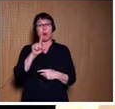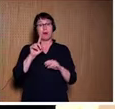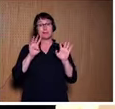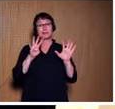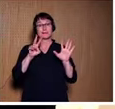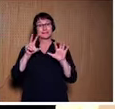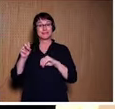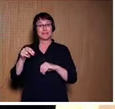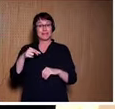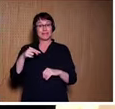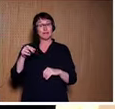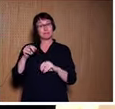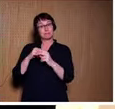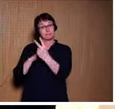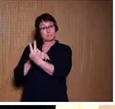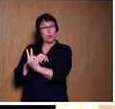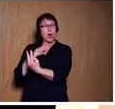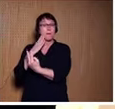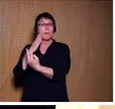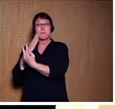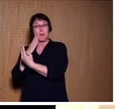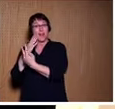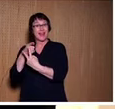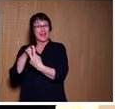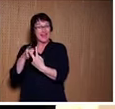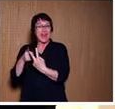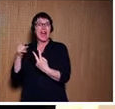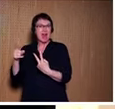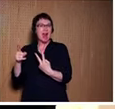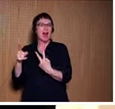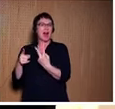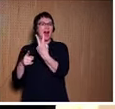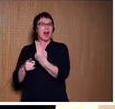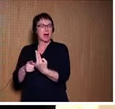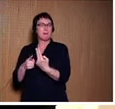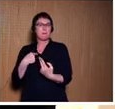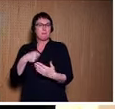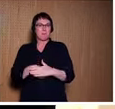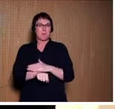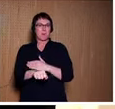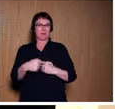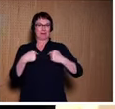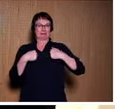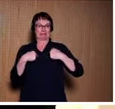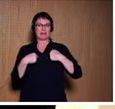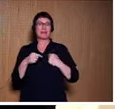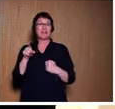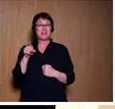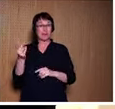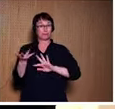moral panic about homosexuality, which, like feminism and reproductive rights, they claim,